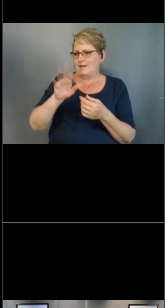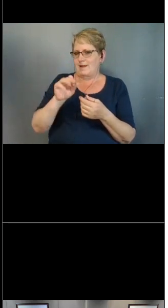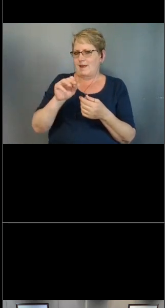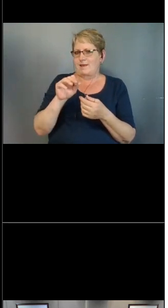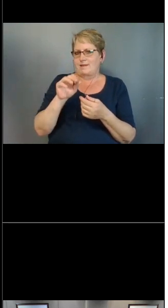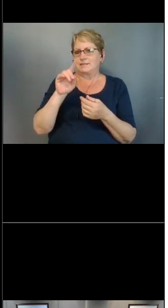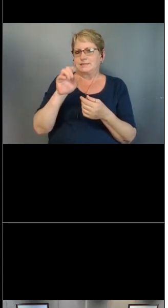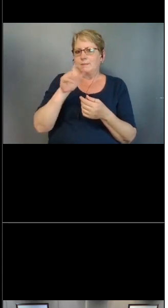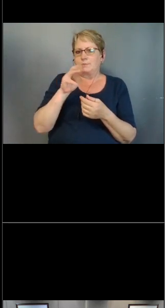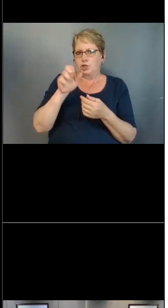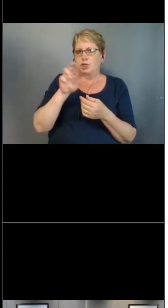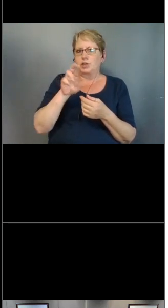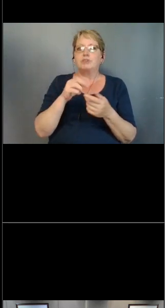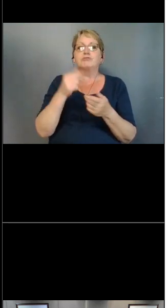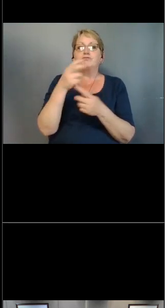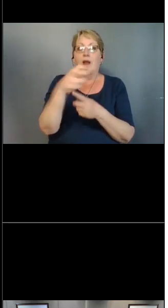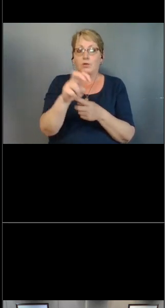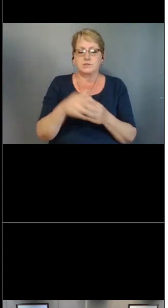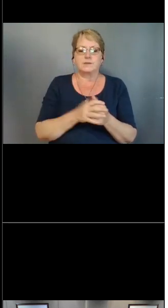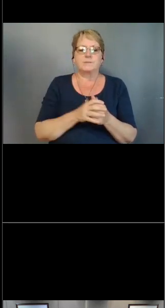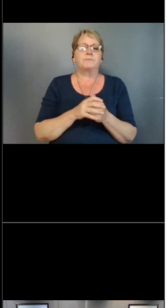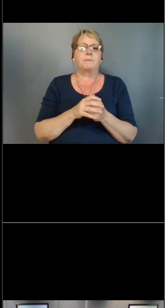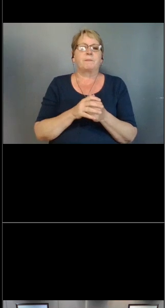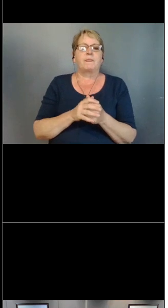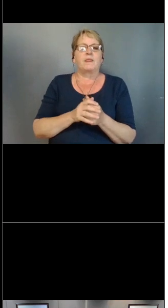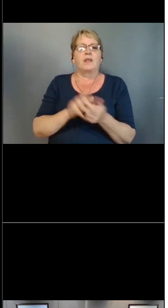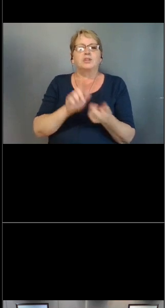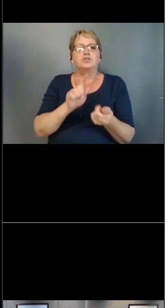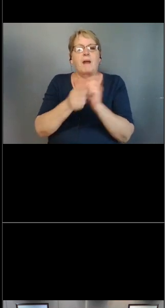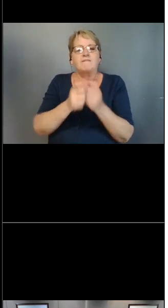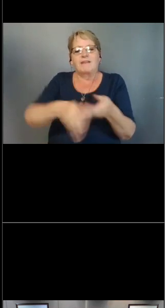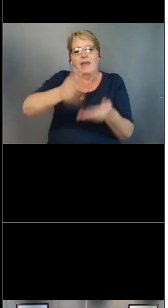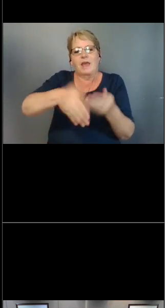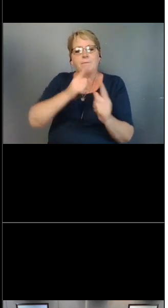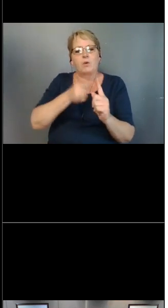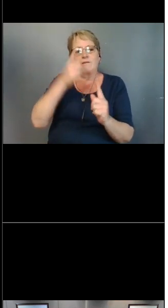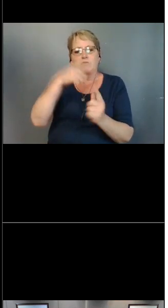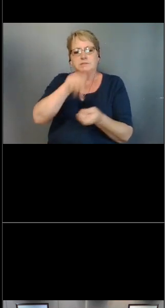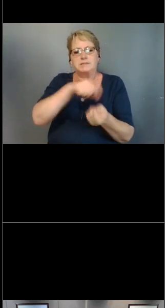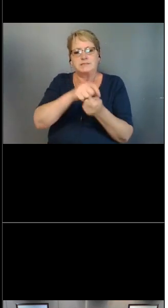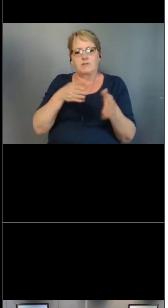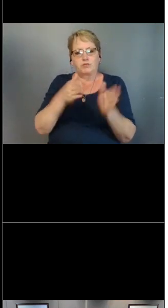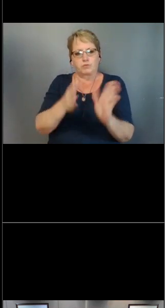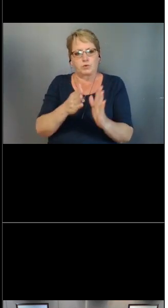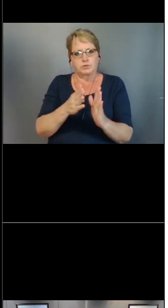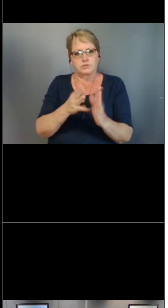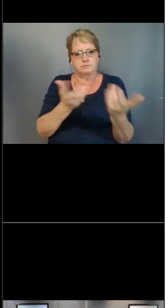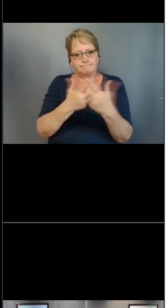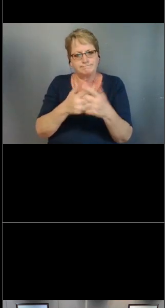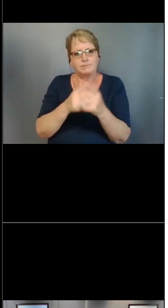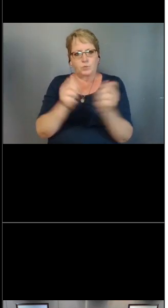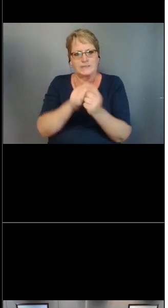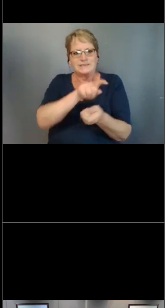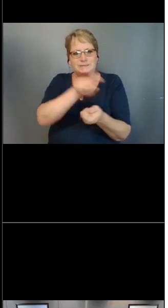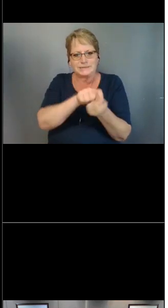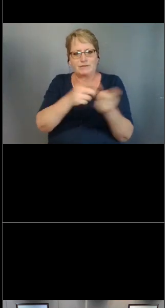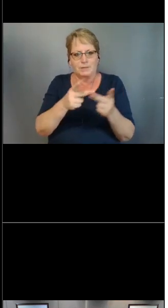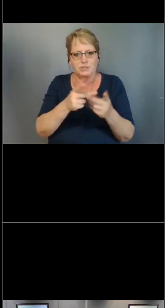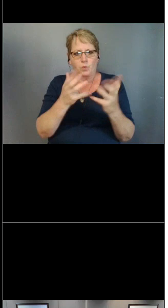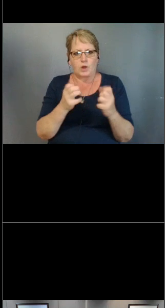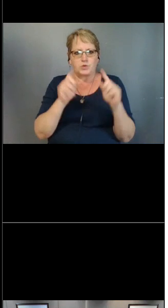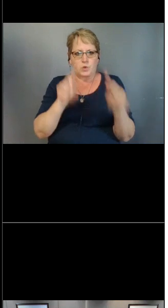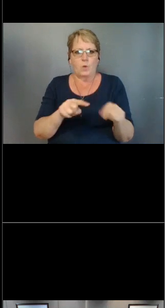Another goal of the bus network improvement plan is to modify the endpoint of specific routes to align with destinations and provide greater access. The example